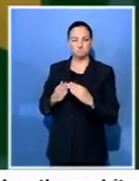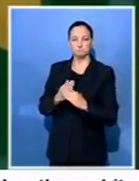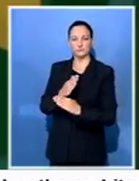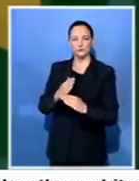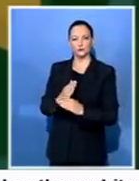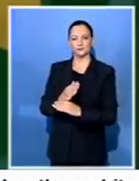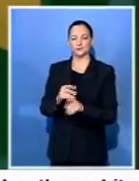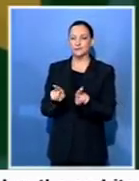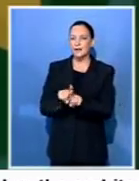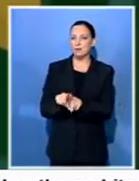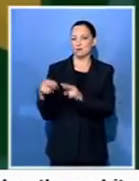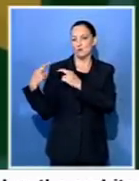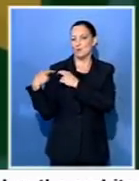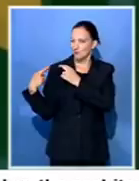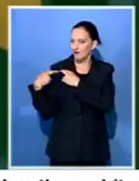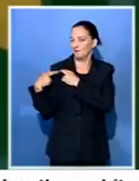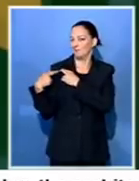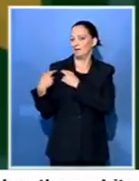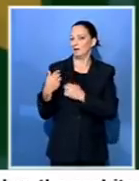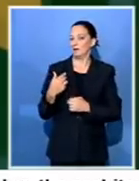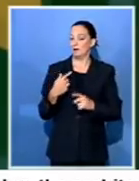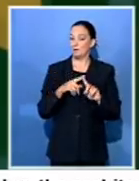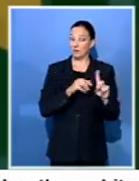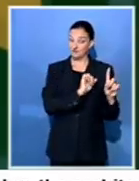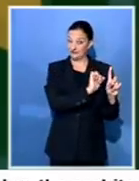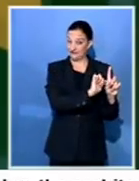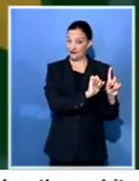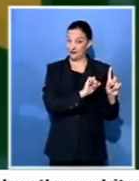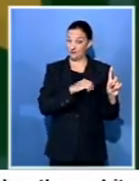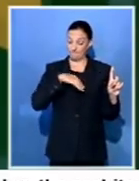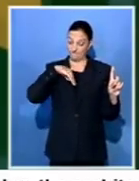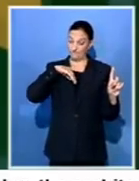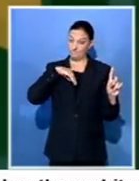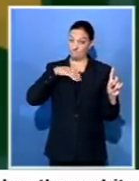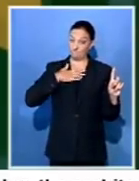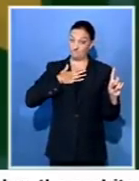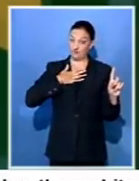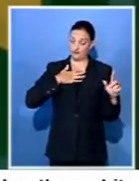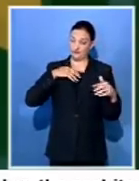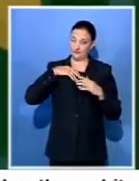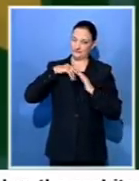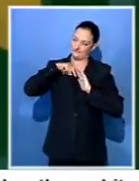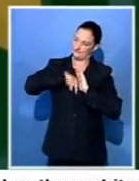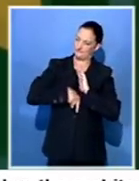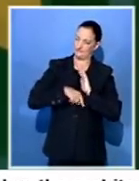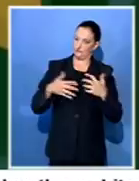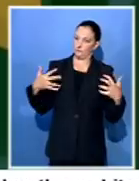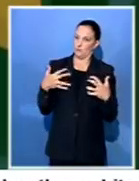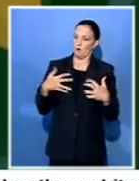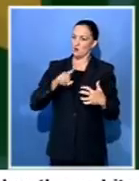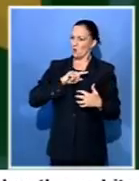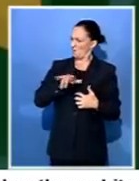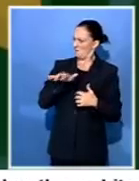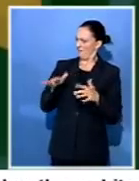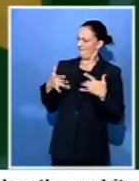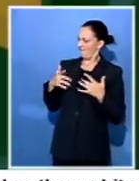sacred responsibility. He was deeply shocked by the conditions under which so many of our people lived